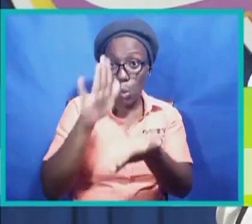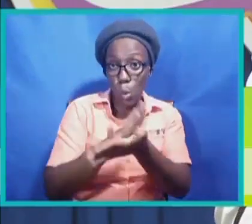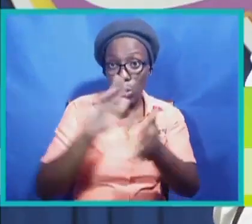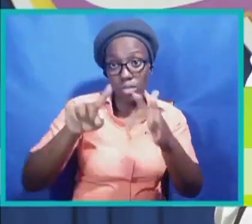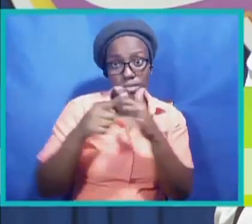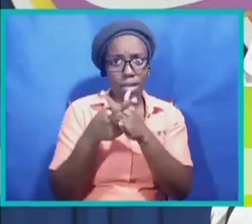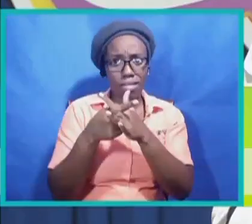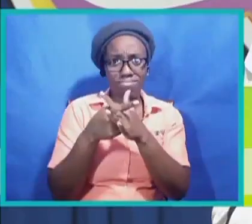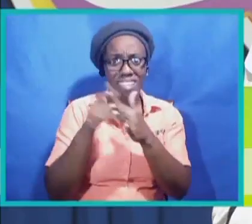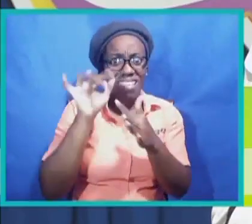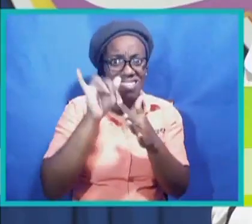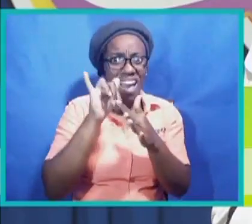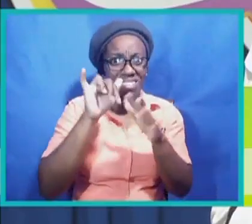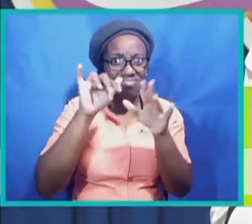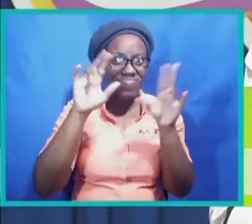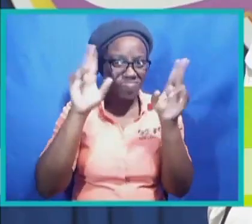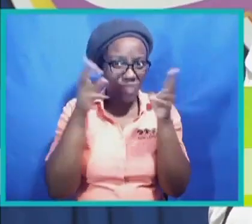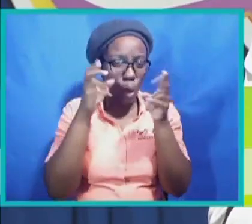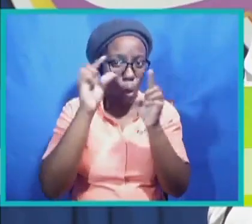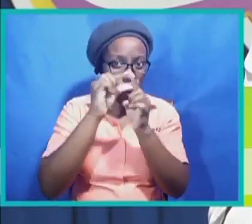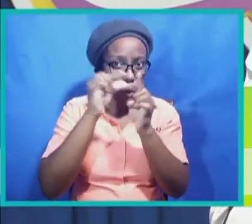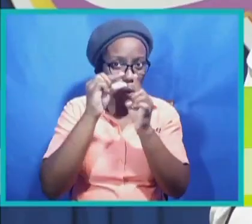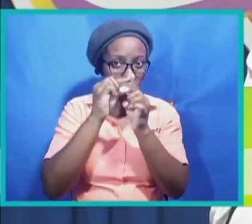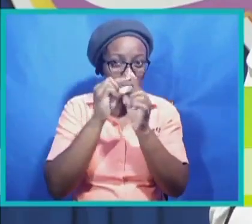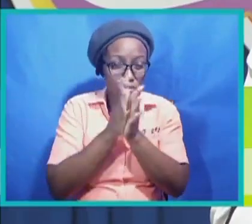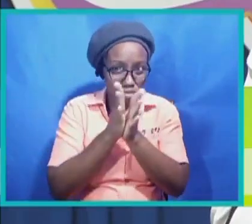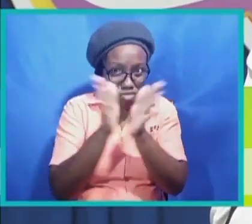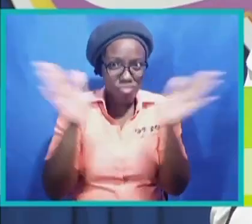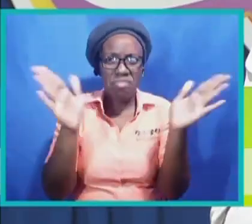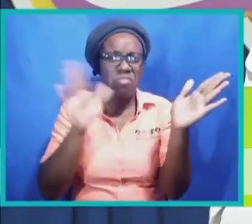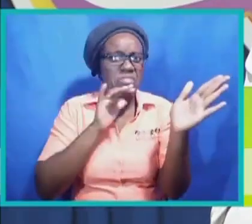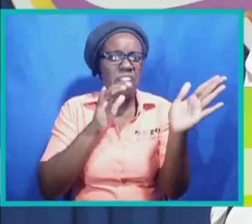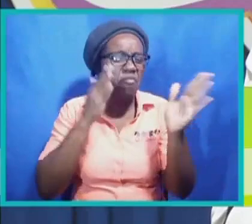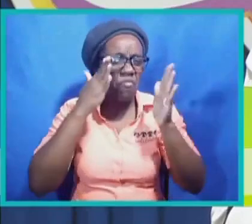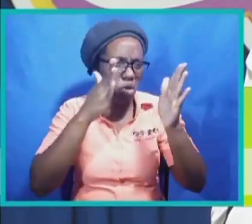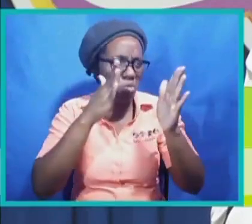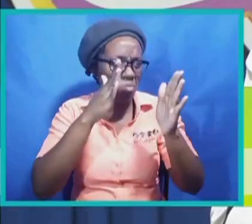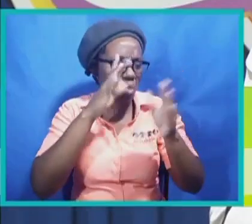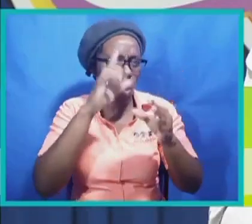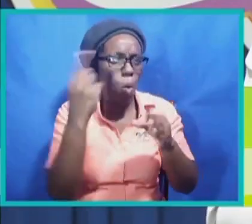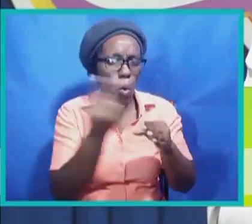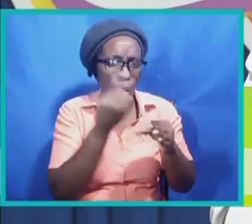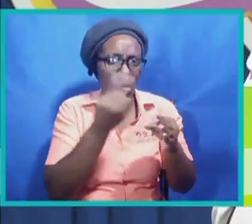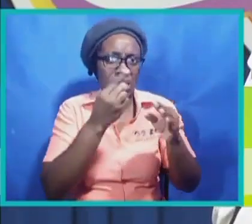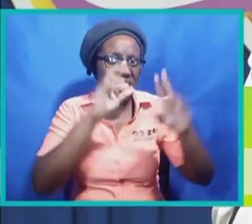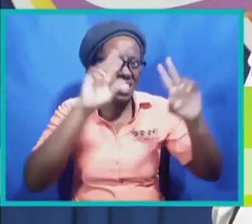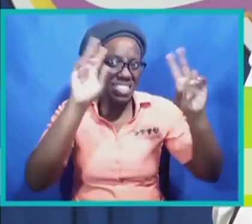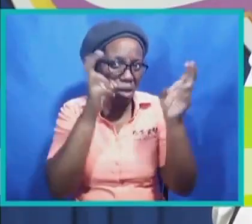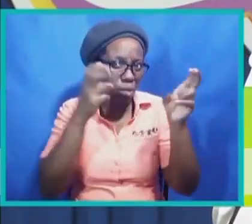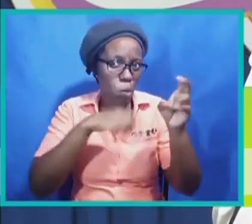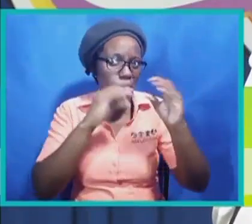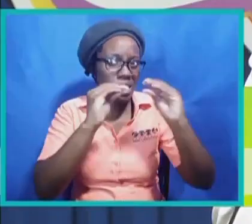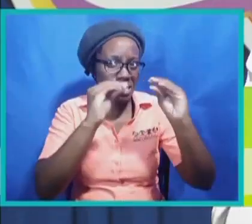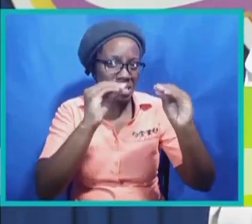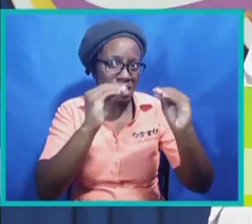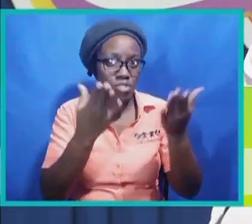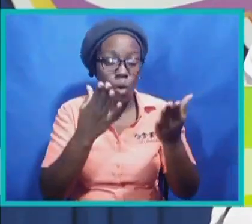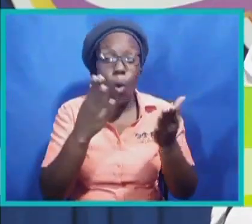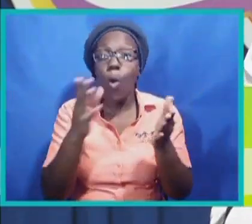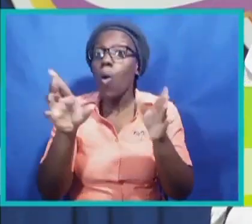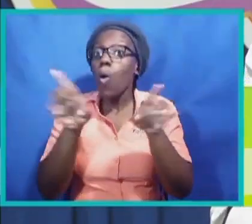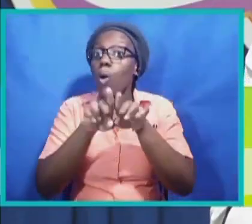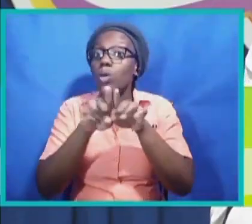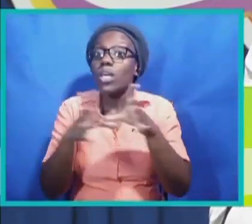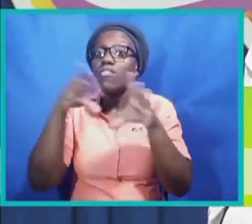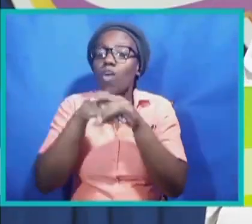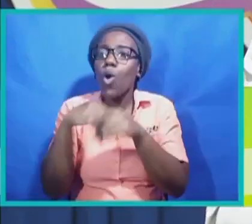It's not simply just the subjects we teach. It's who teaches, with what resources, what is in the curriculum and what is